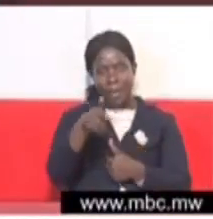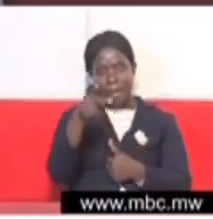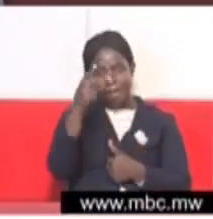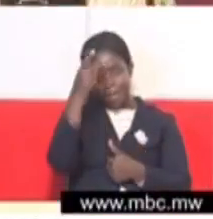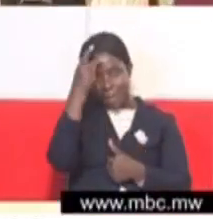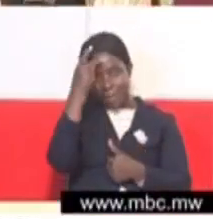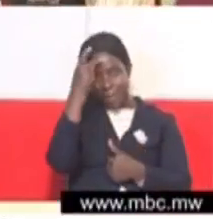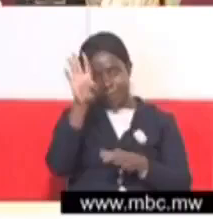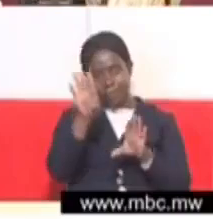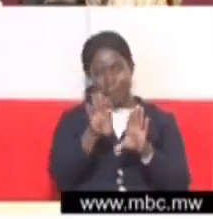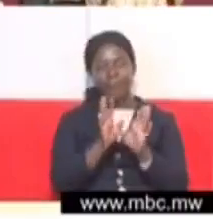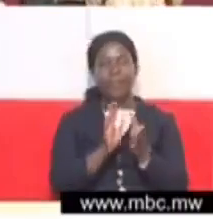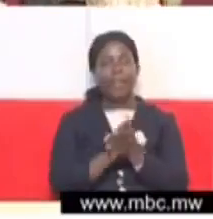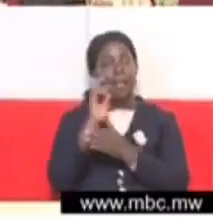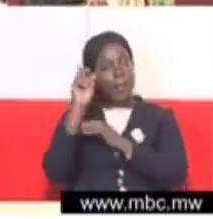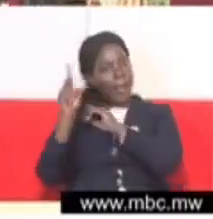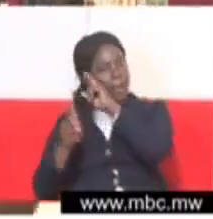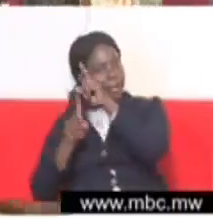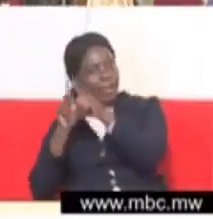sink, but when he